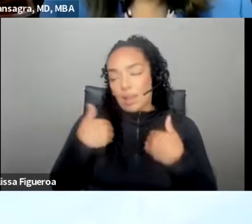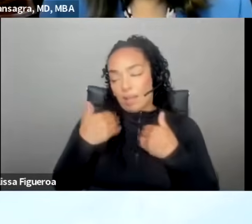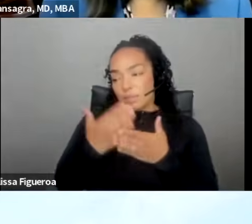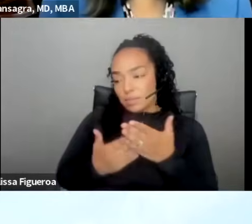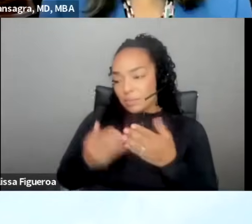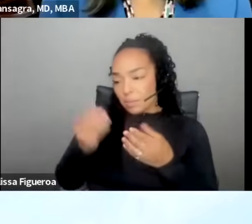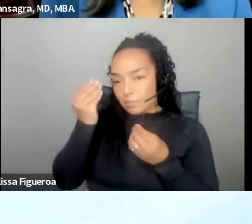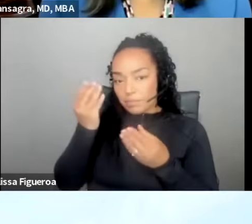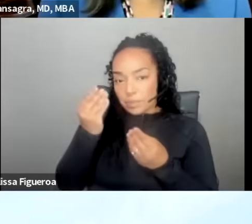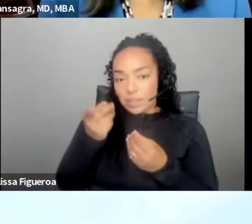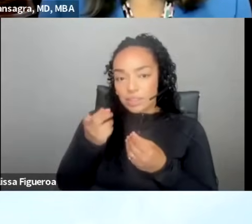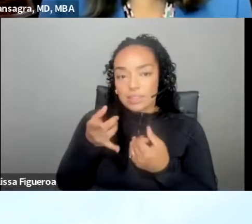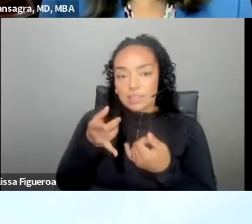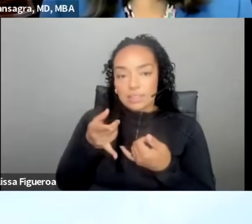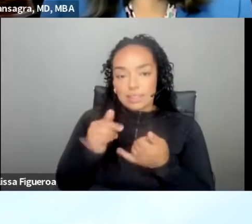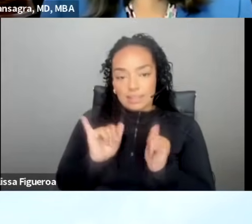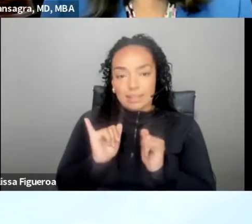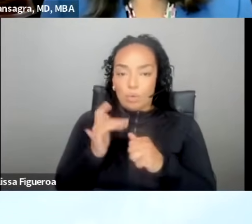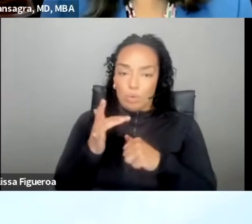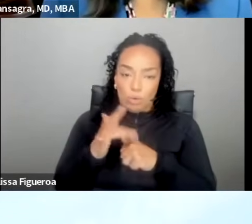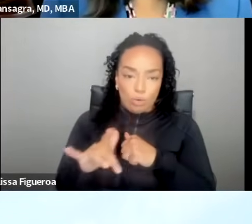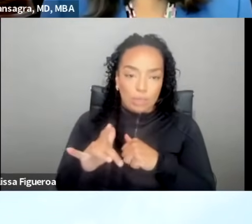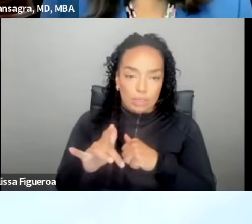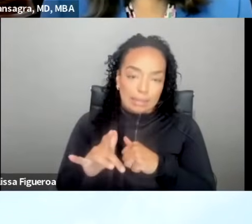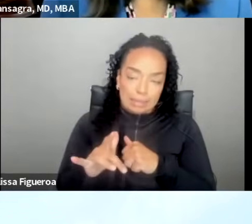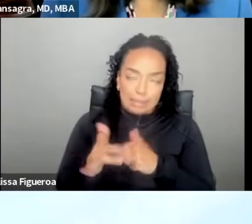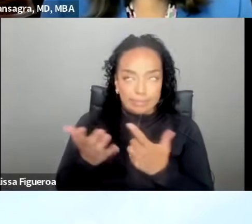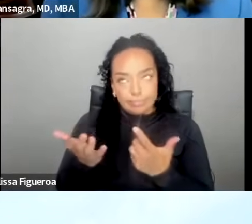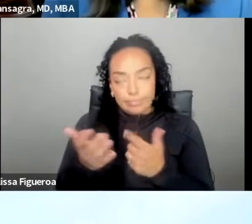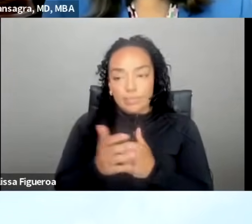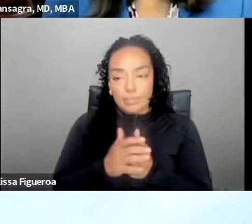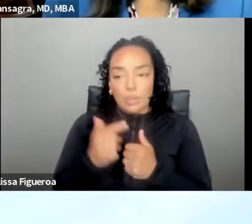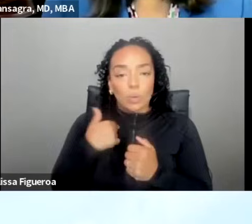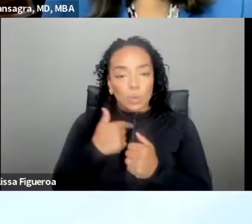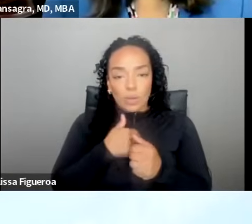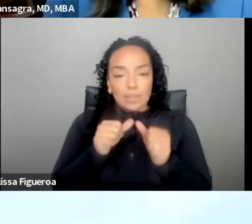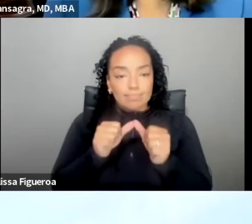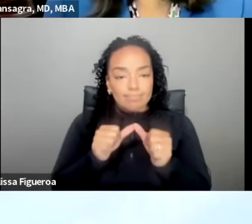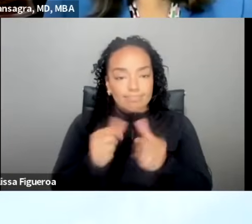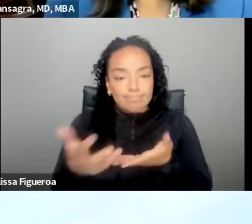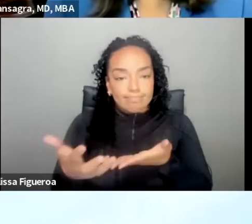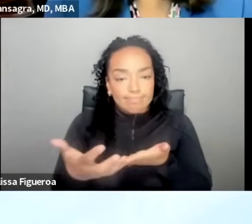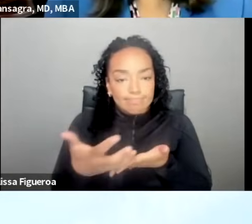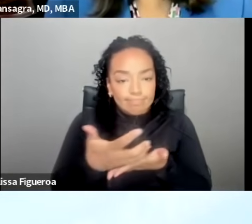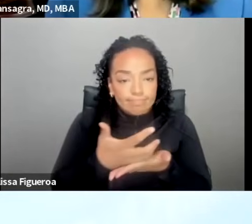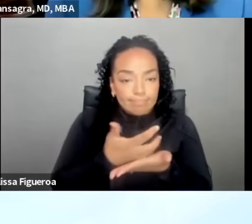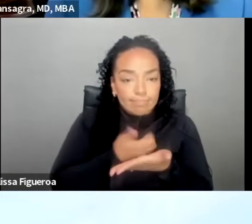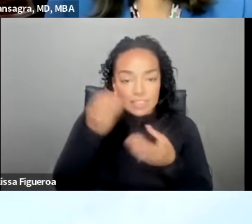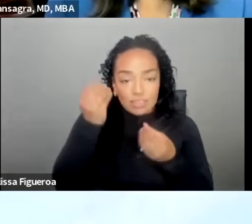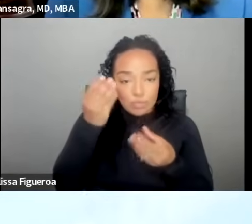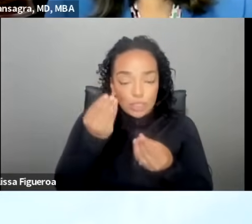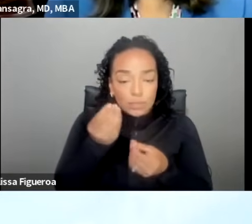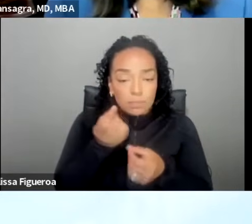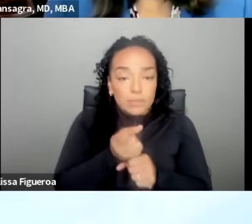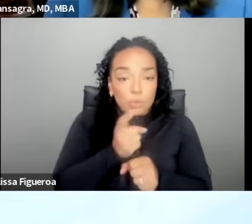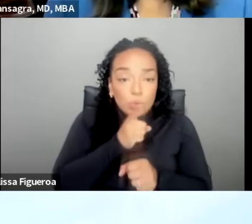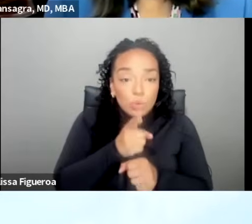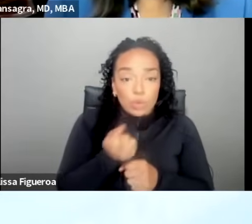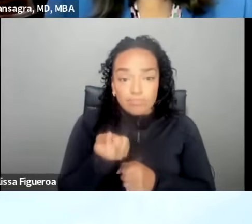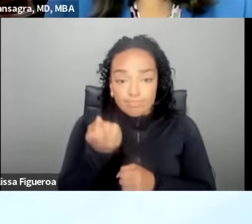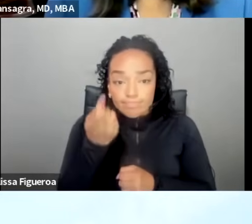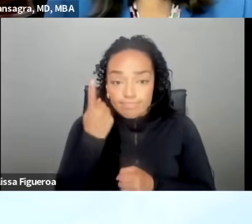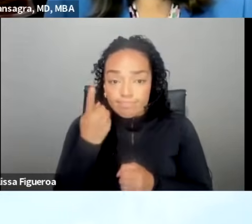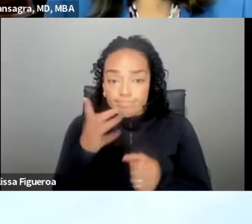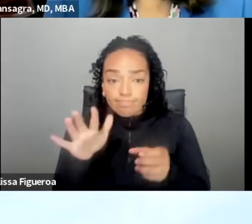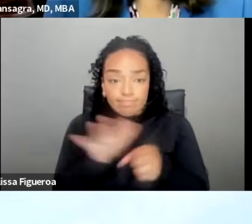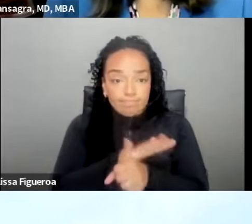It is still early, and we do still continue to gather information to make sure that we can understand as completely